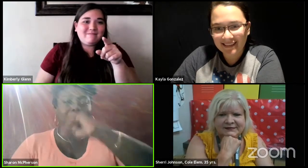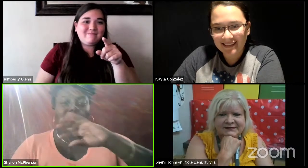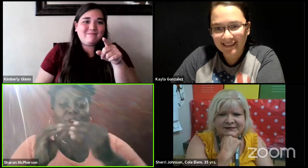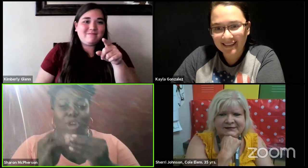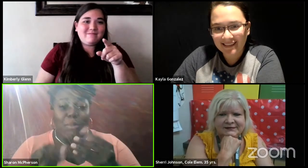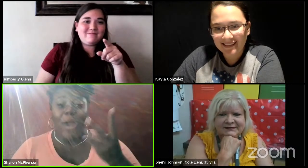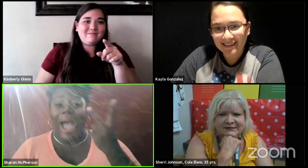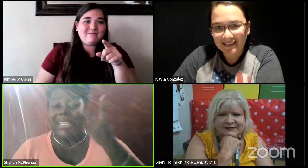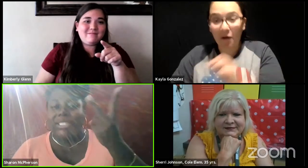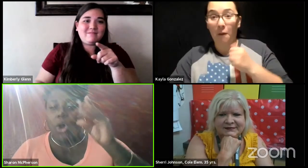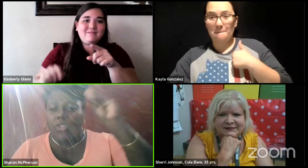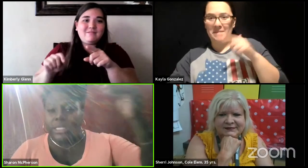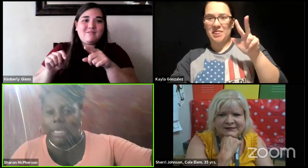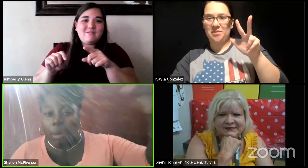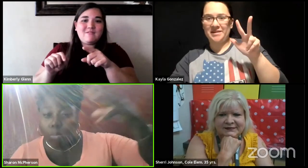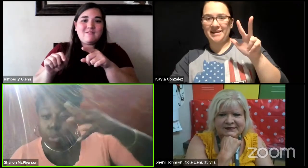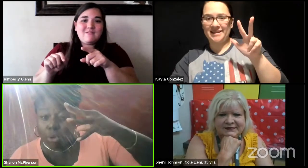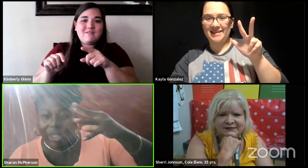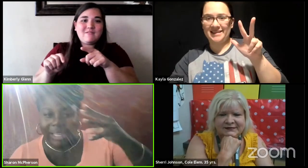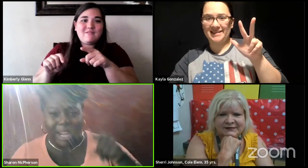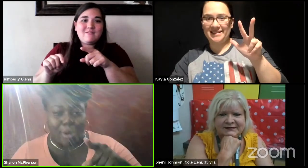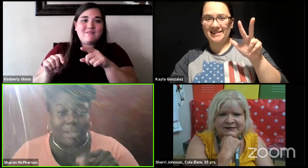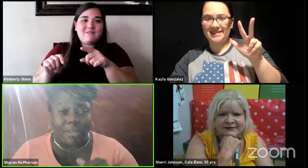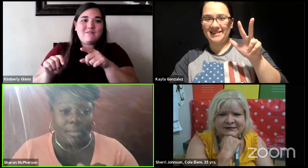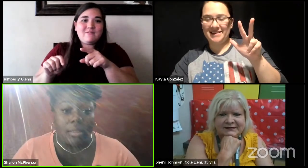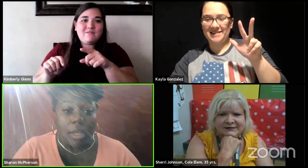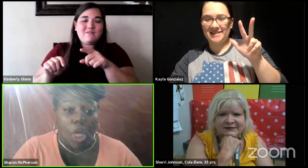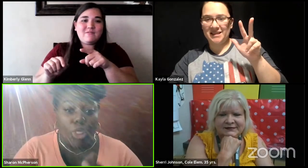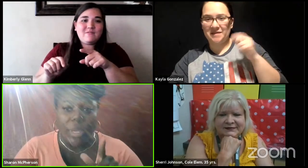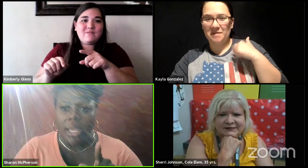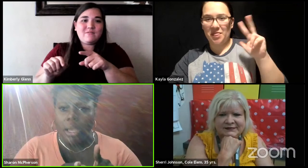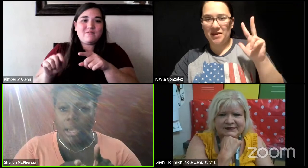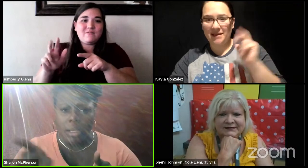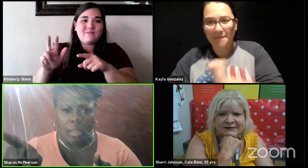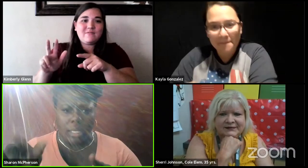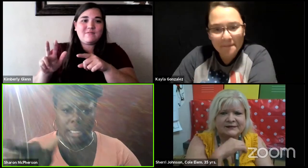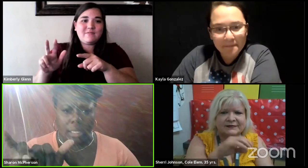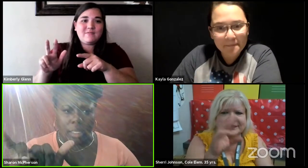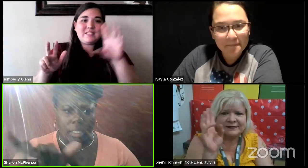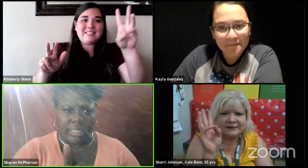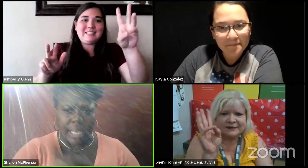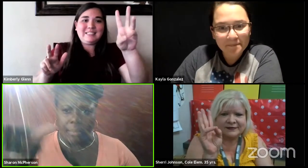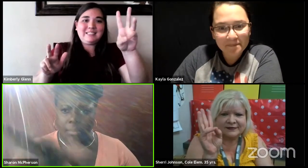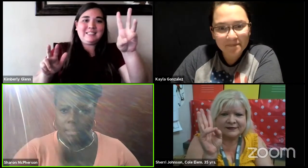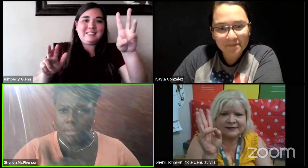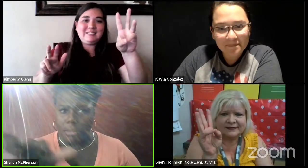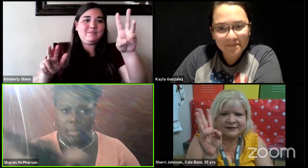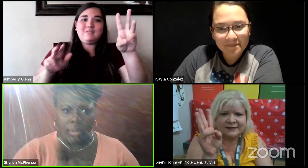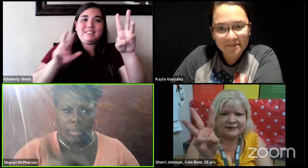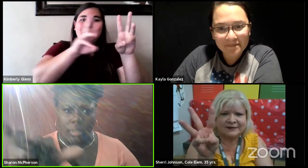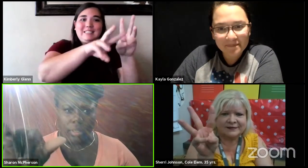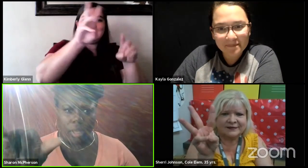I'm sorry, I missed your number. I saw the sun, the glare. 3, same.